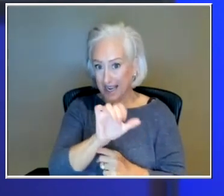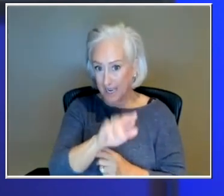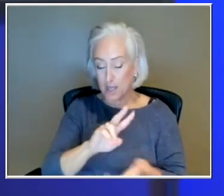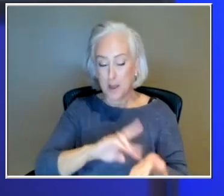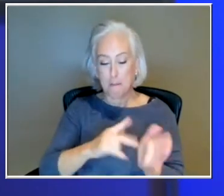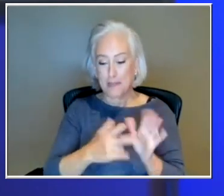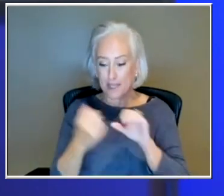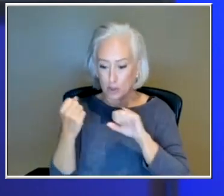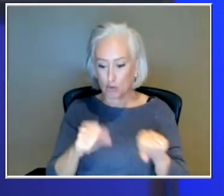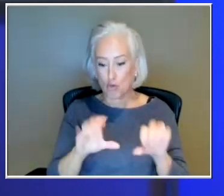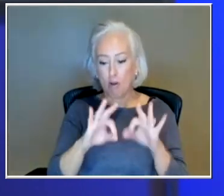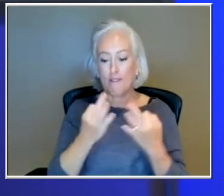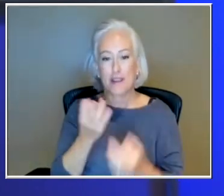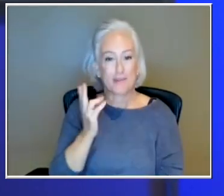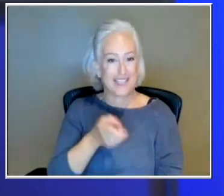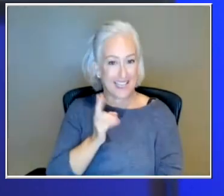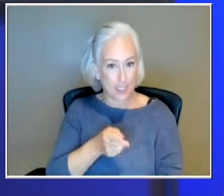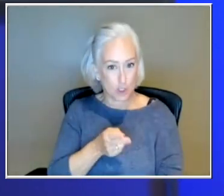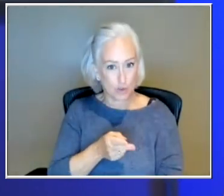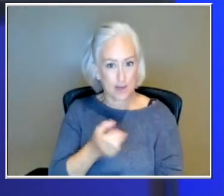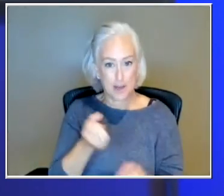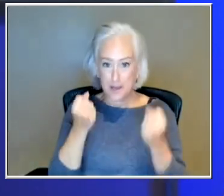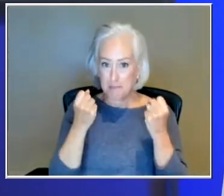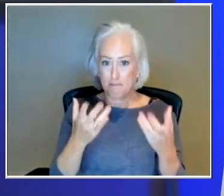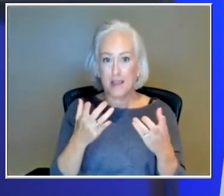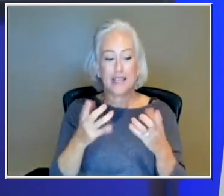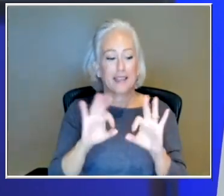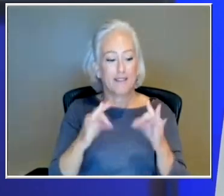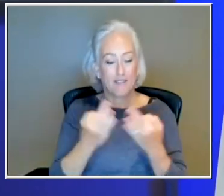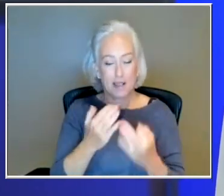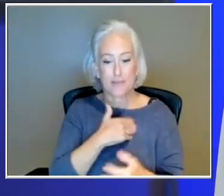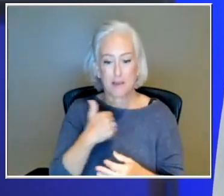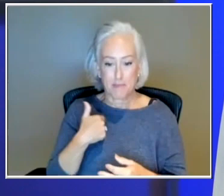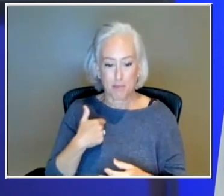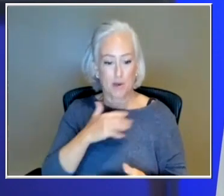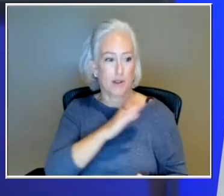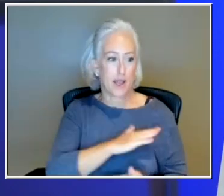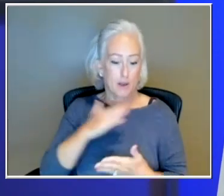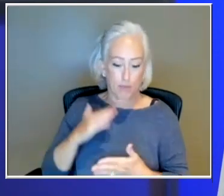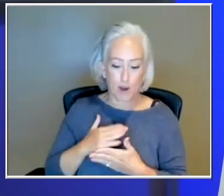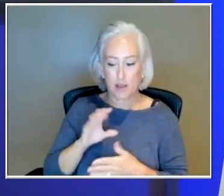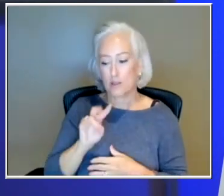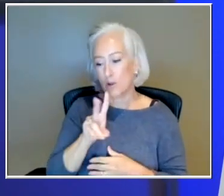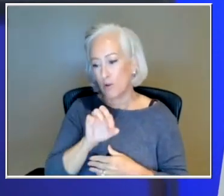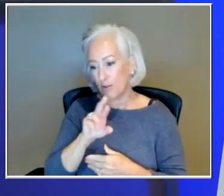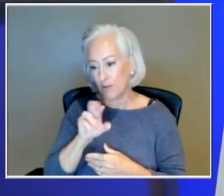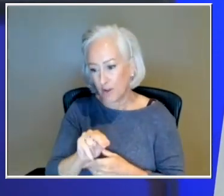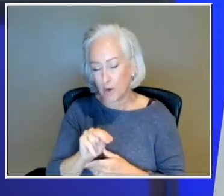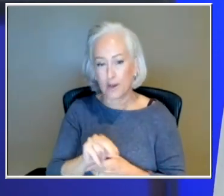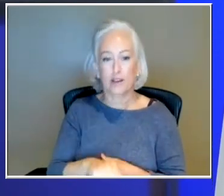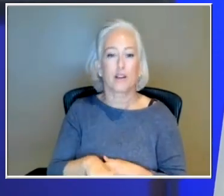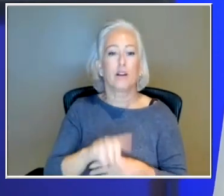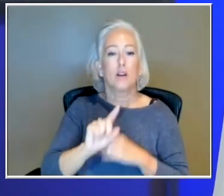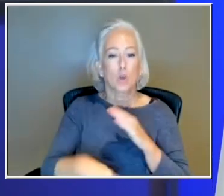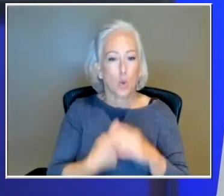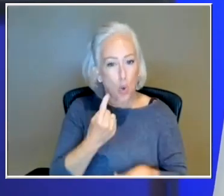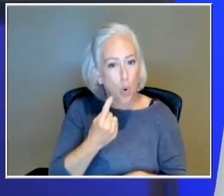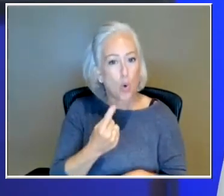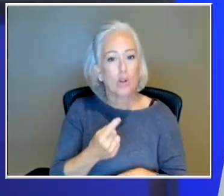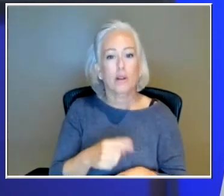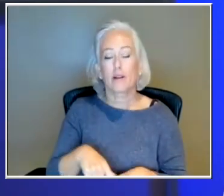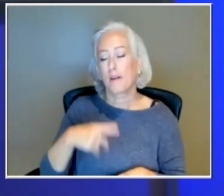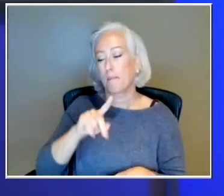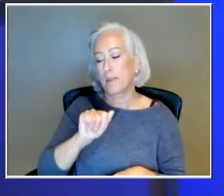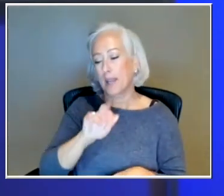prostate cancer, multiple family members with related cancers like breast cancer, ovarian, colorectal, pancreatic cancers, and